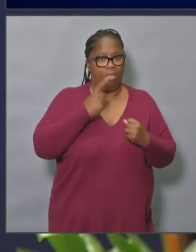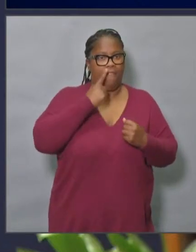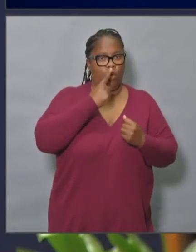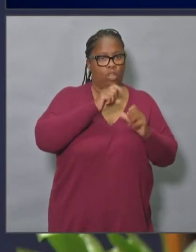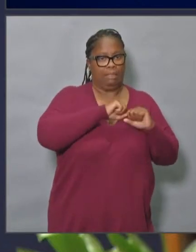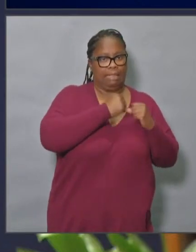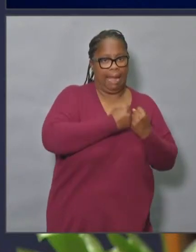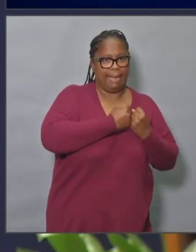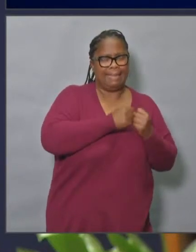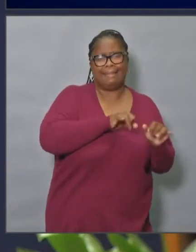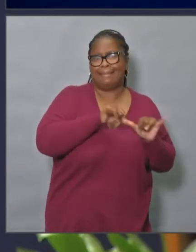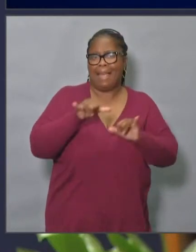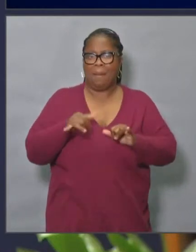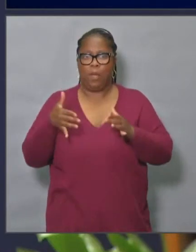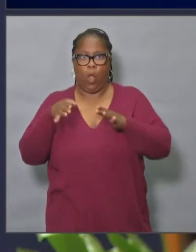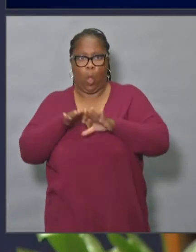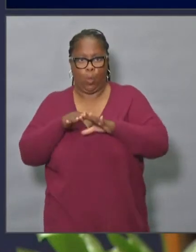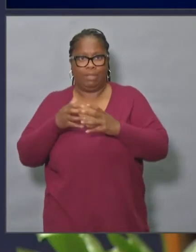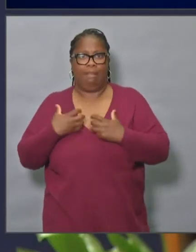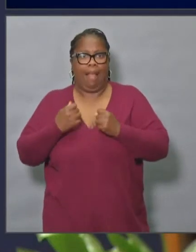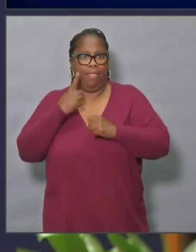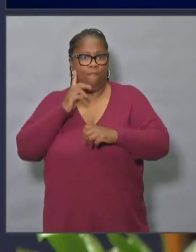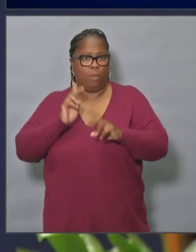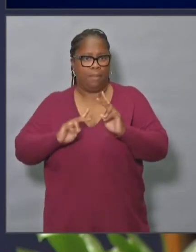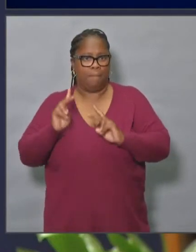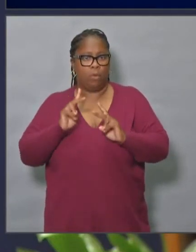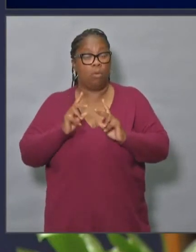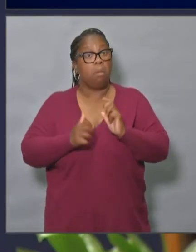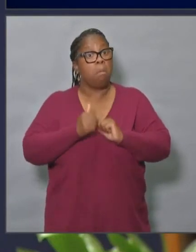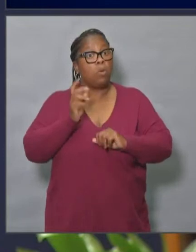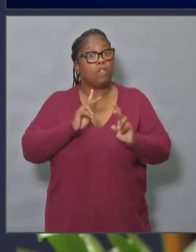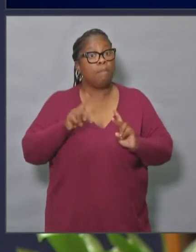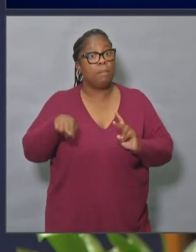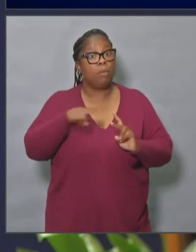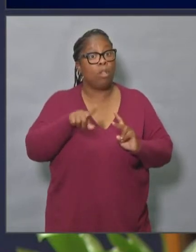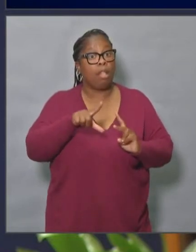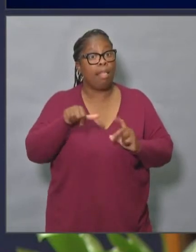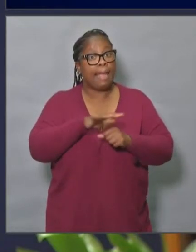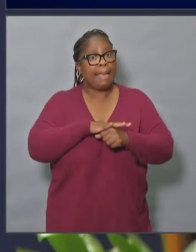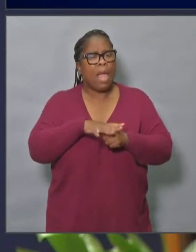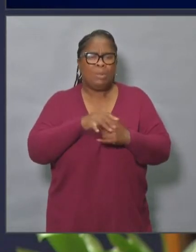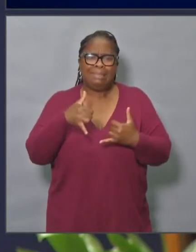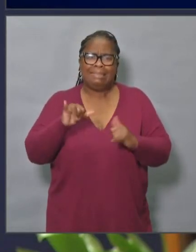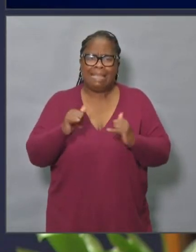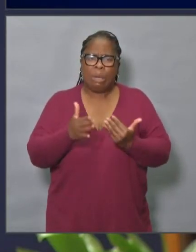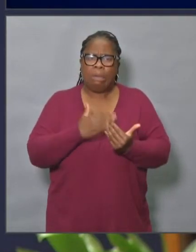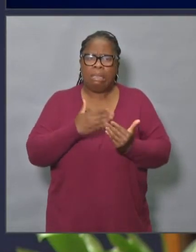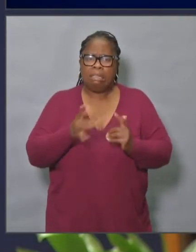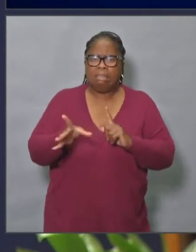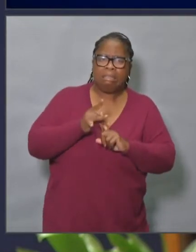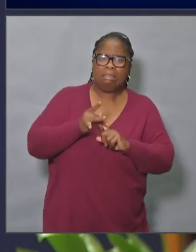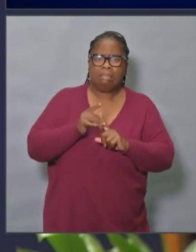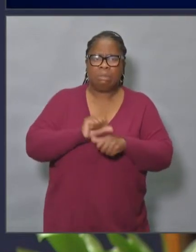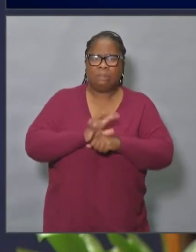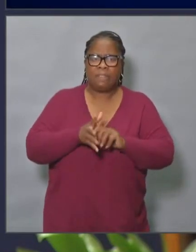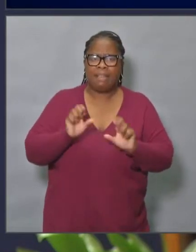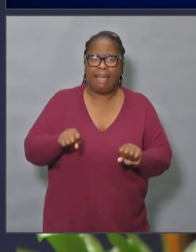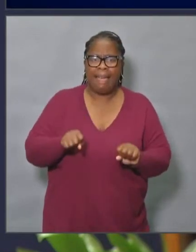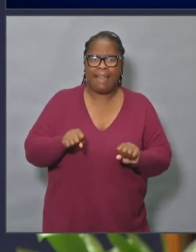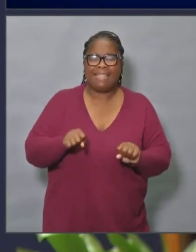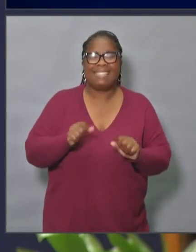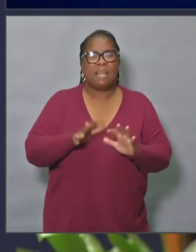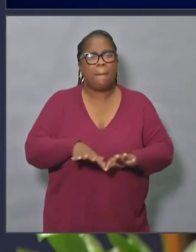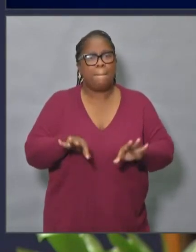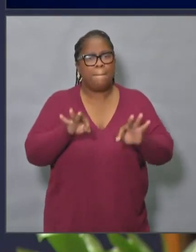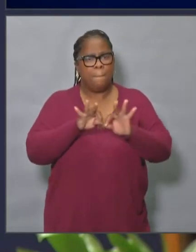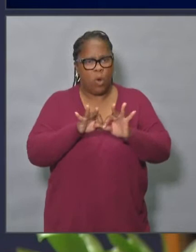that the vast majority of those living in Los Angeles County are still susceptible to COVID-19 and the infection, we need to rely on a refined set